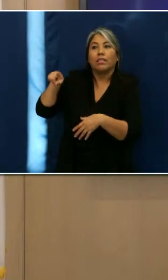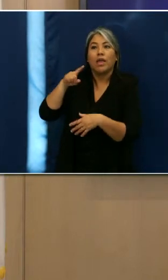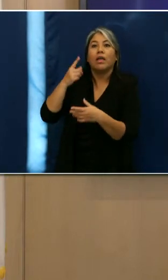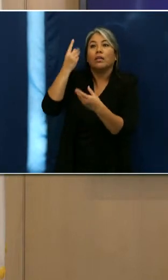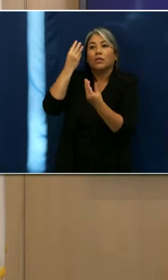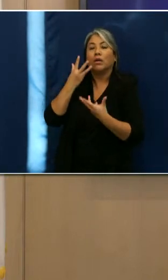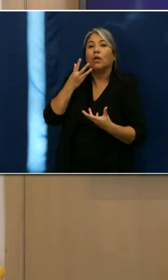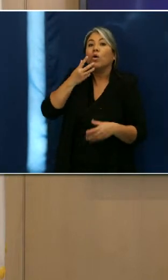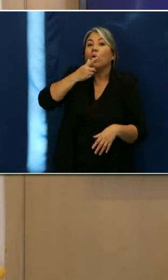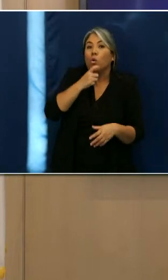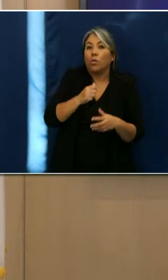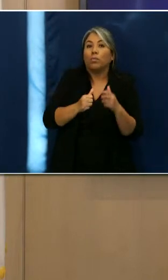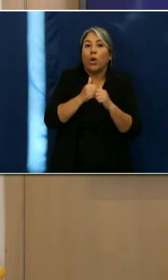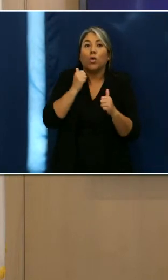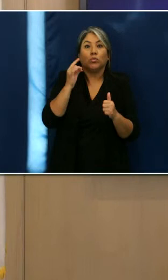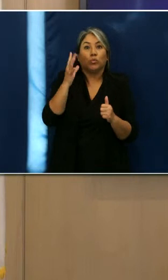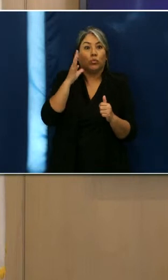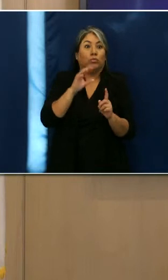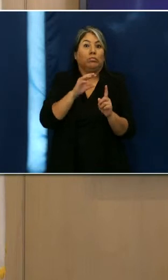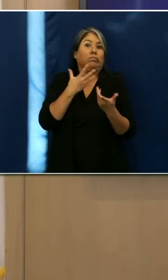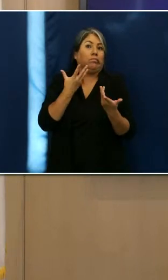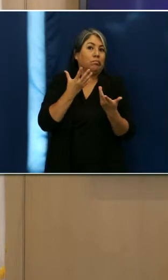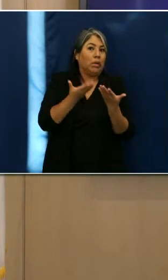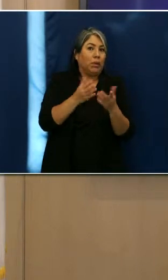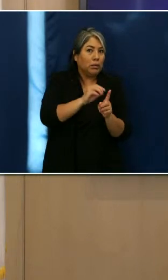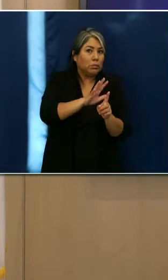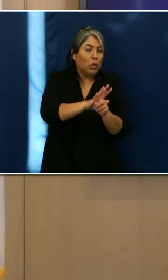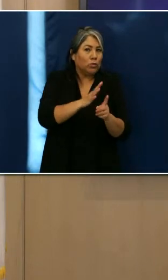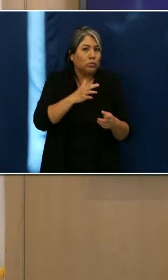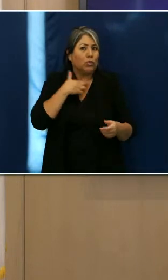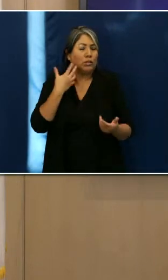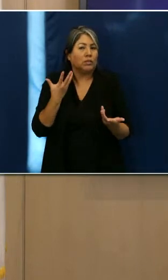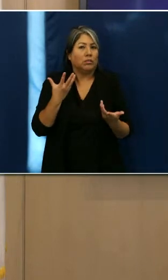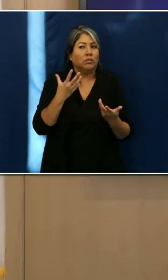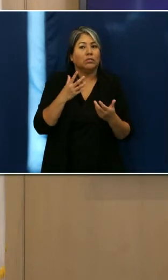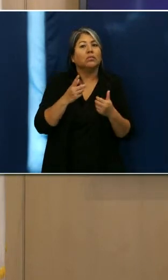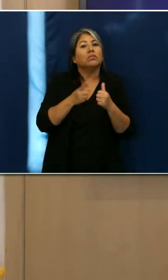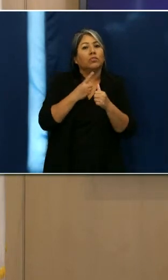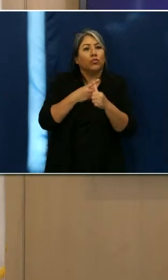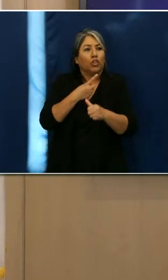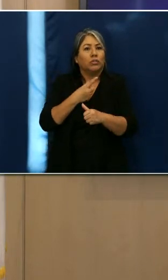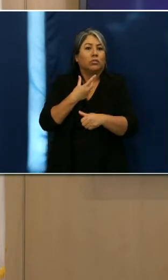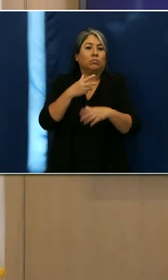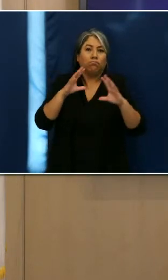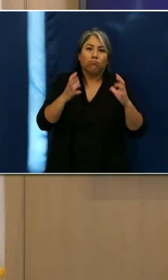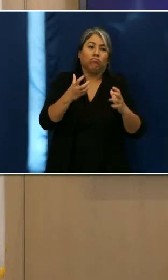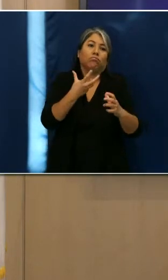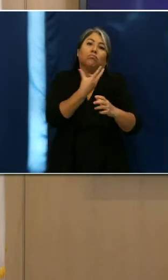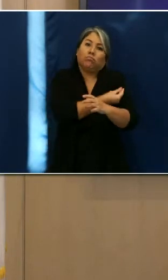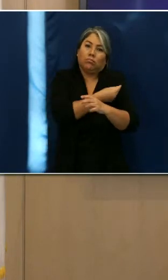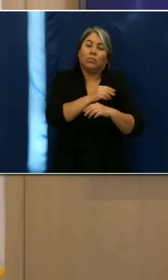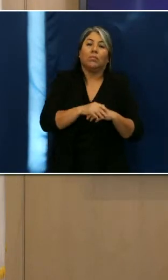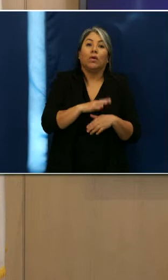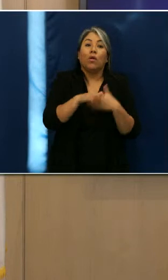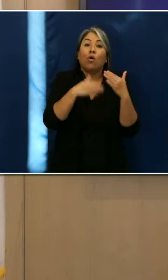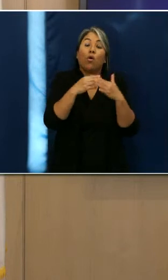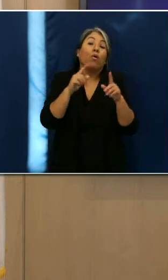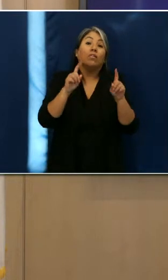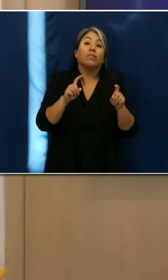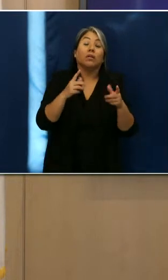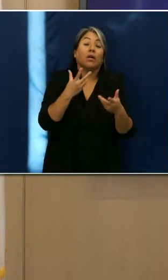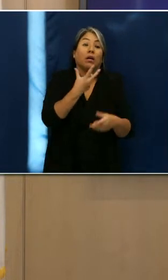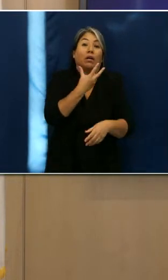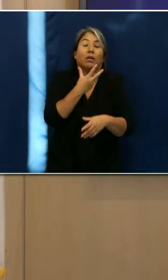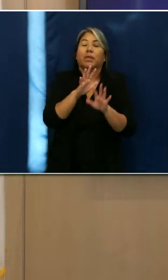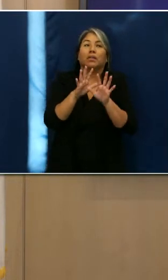who the most critical people are to get those vaccines initially. All those vaccine tests, of course, all